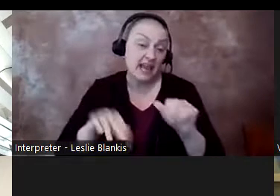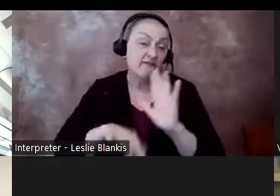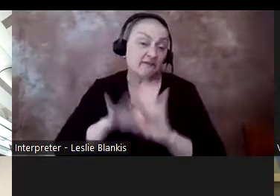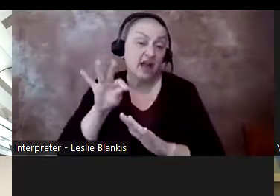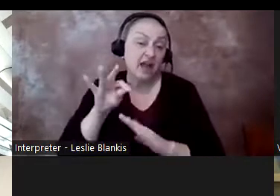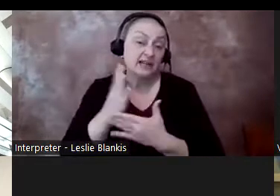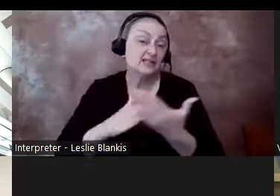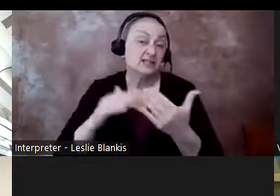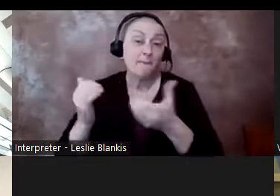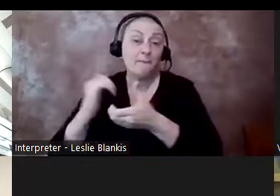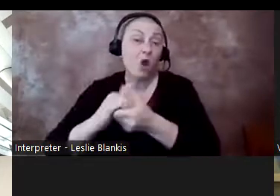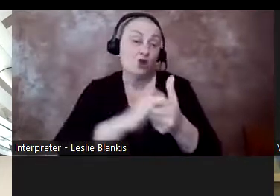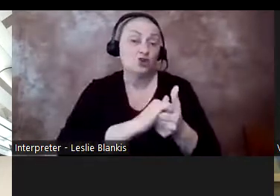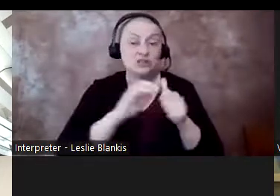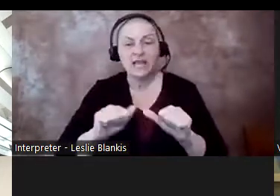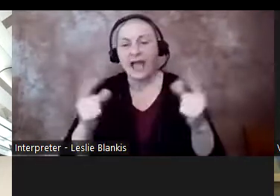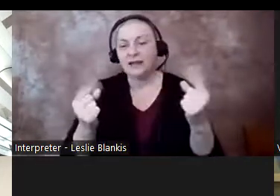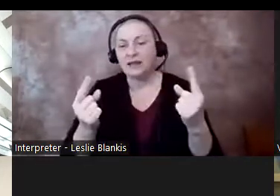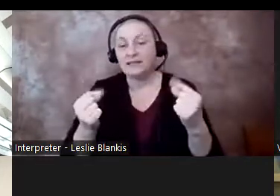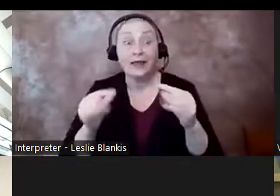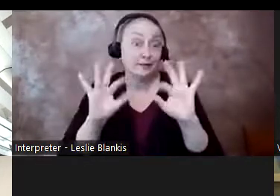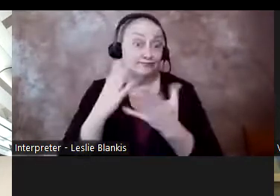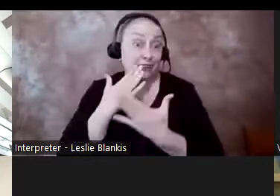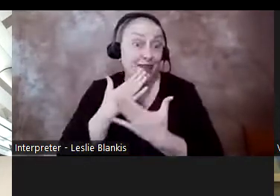some partners that could attend. So thank you.